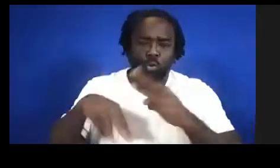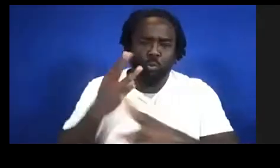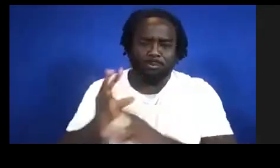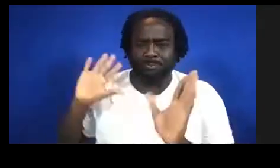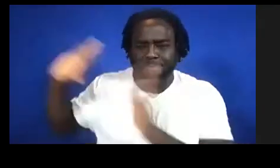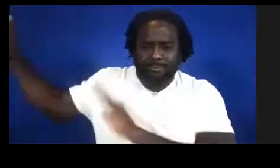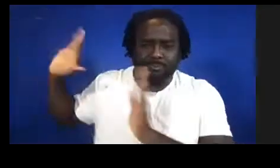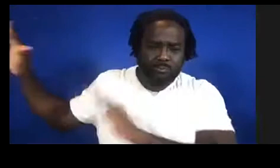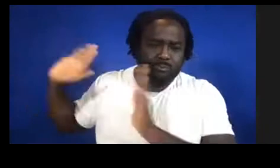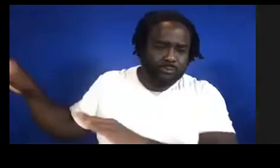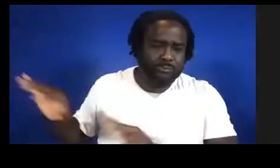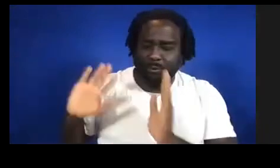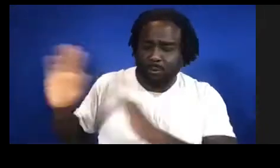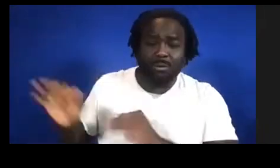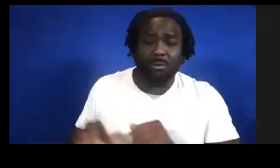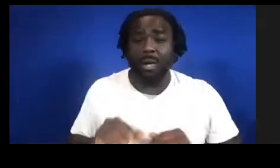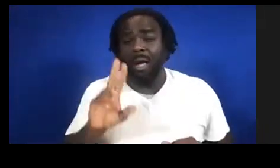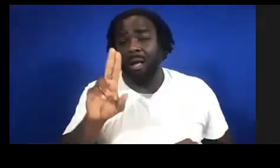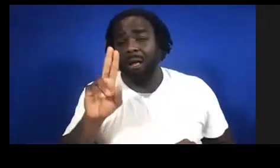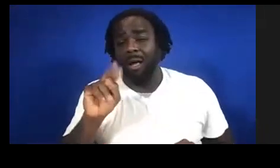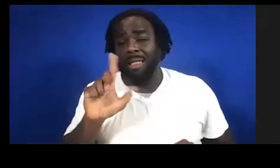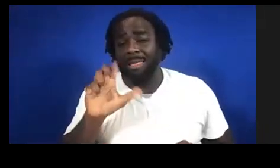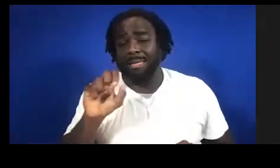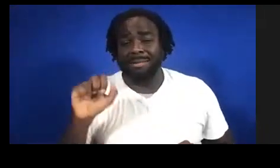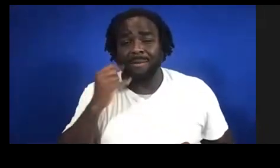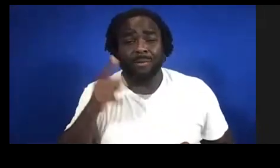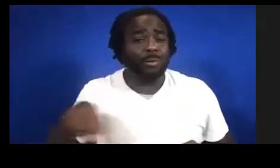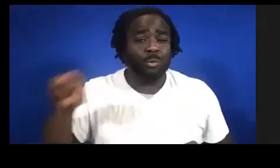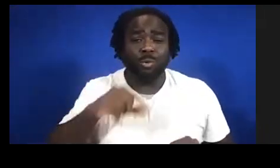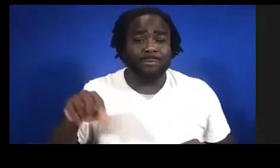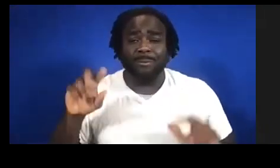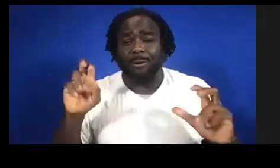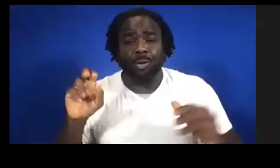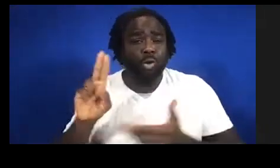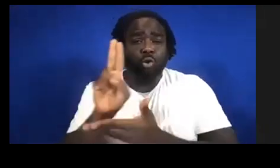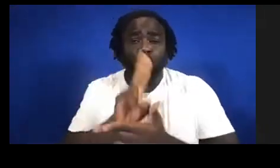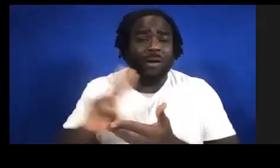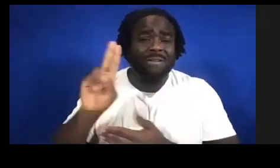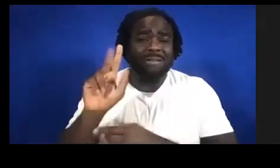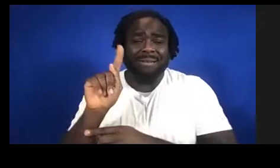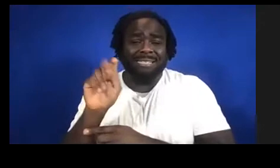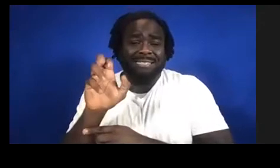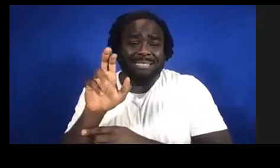You know, Over in the mountains, you might have some stuff, but that's another story.